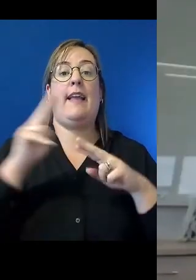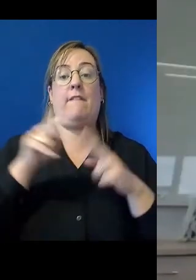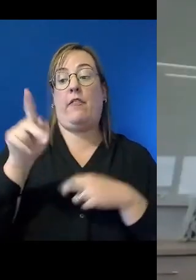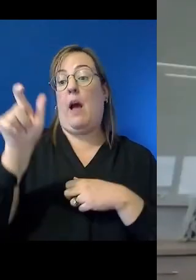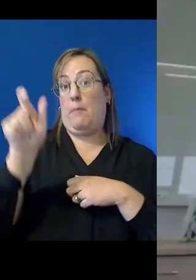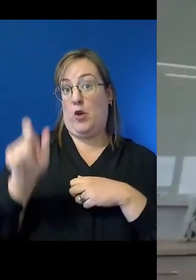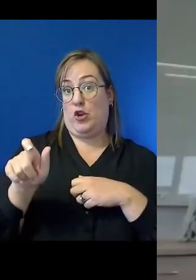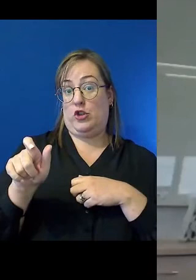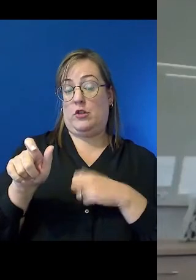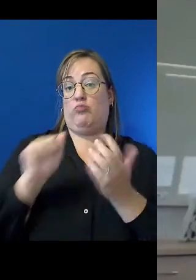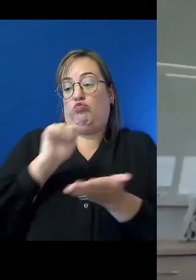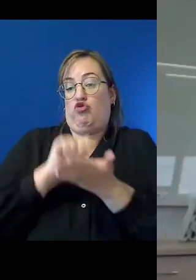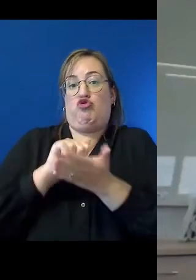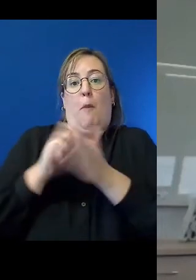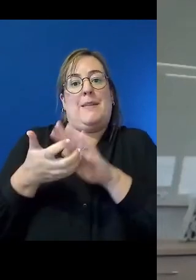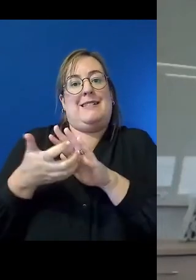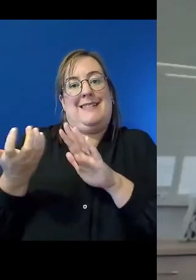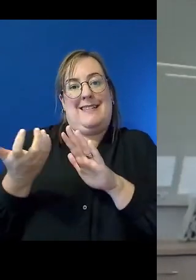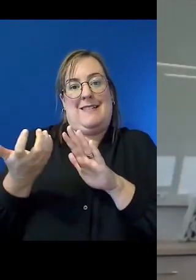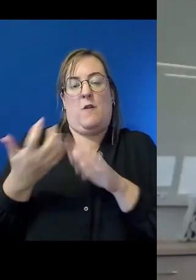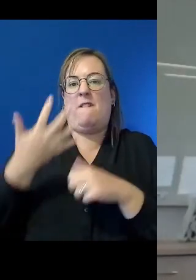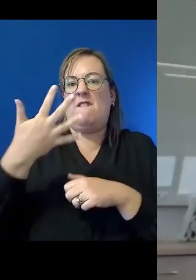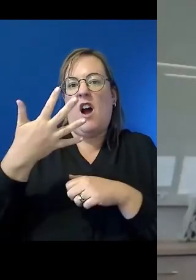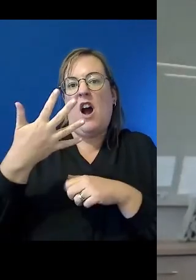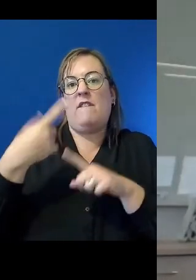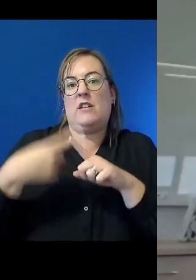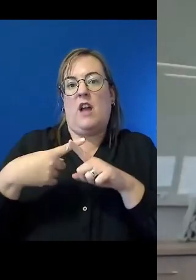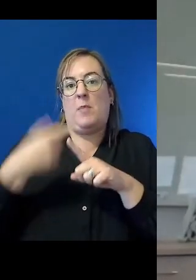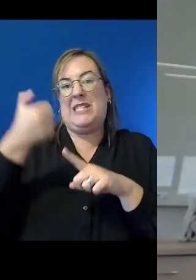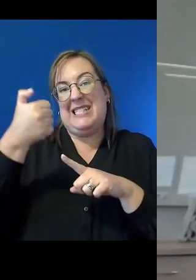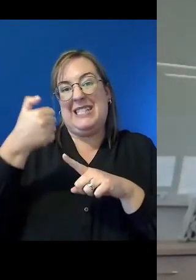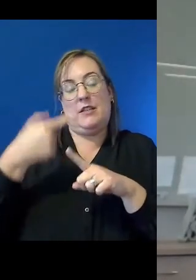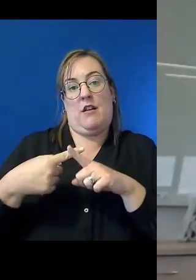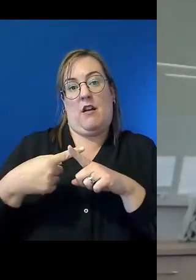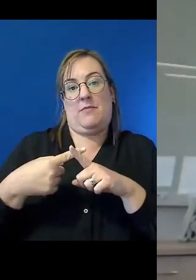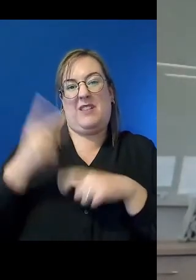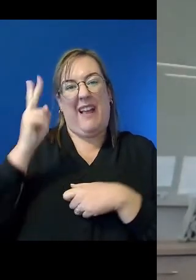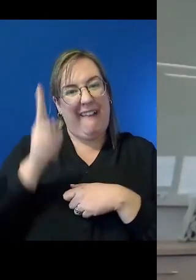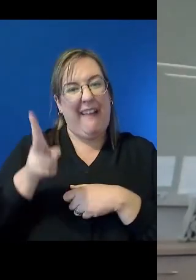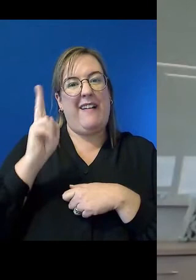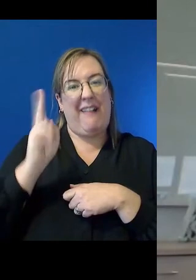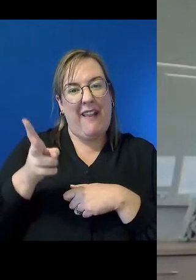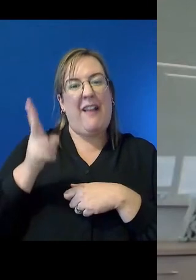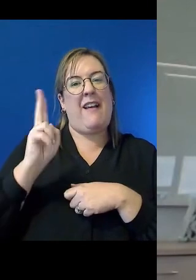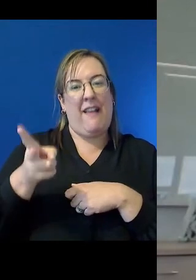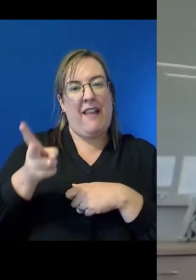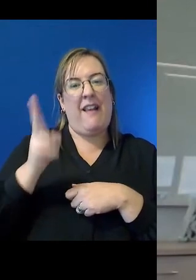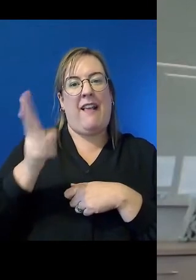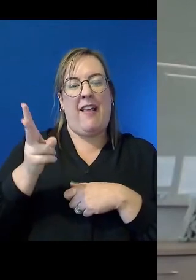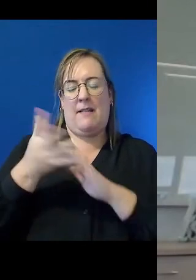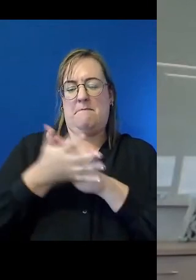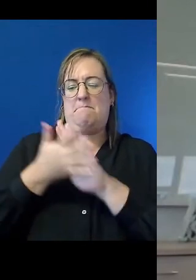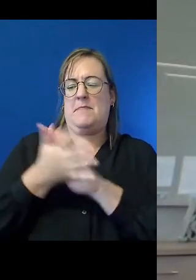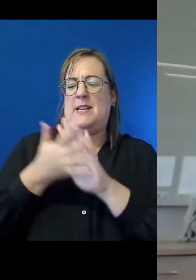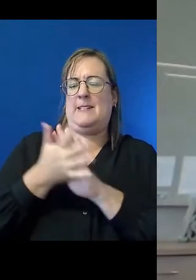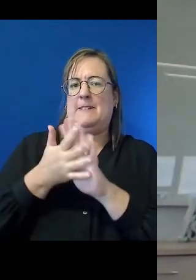been shoplifting for 5 times, 6 times, and keeps coming to our attention, then what is the context? How do we